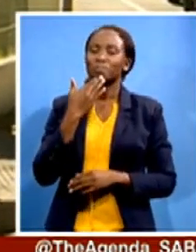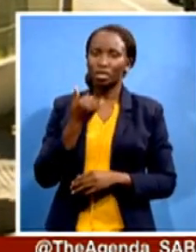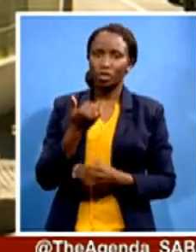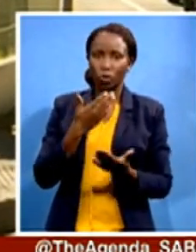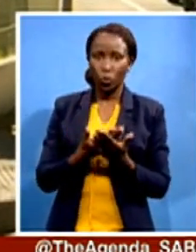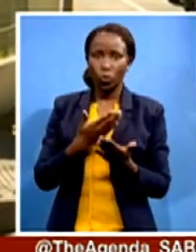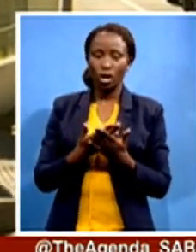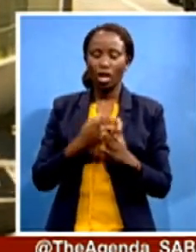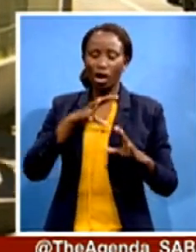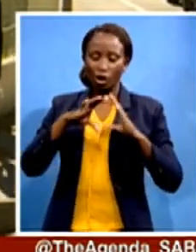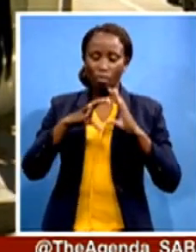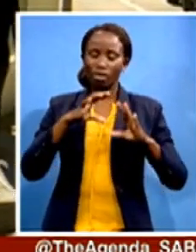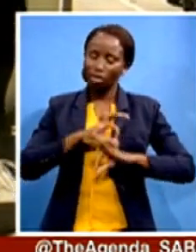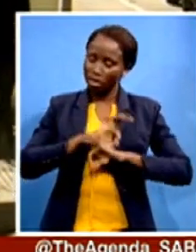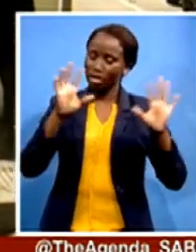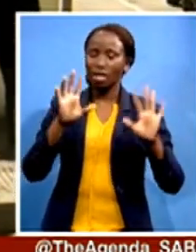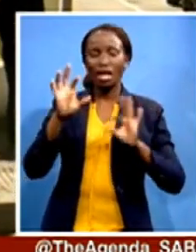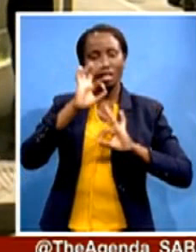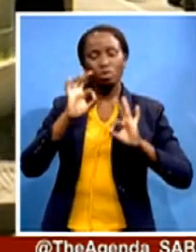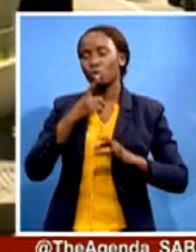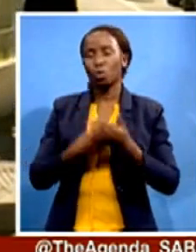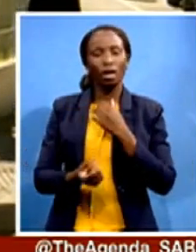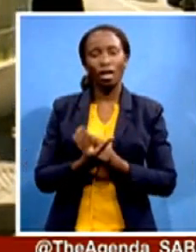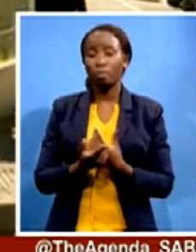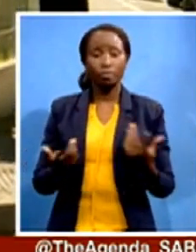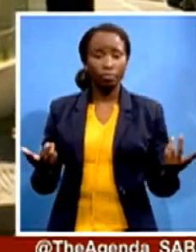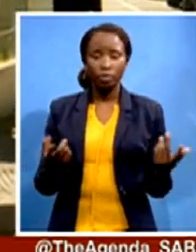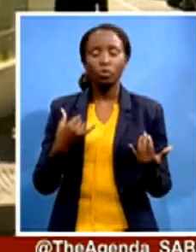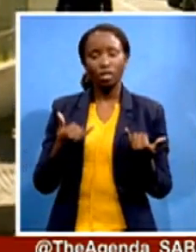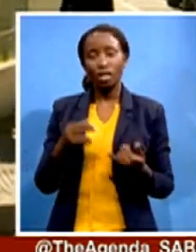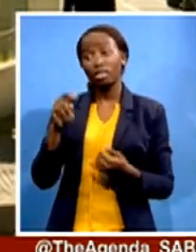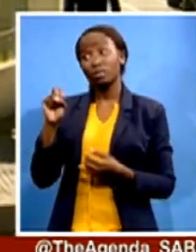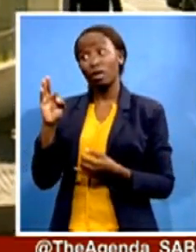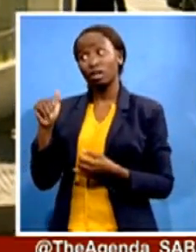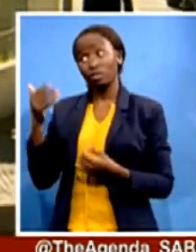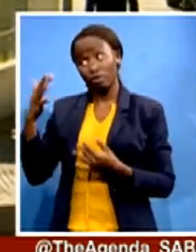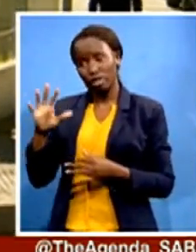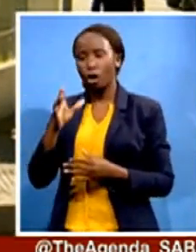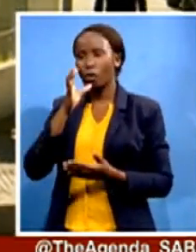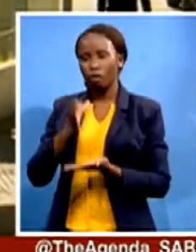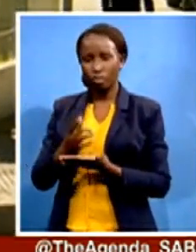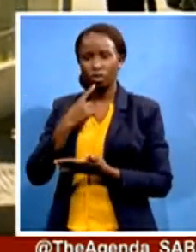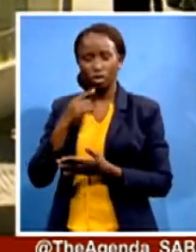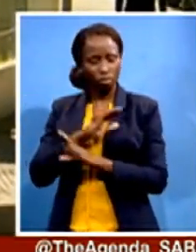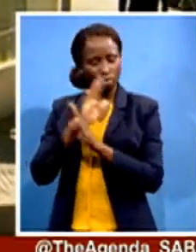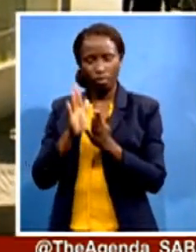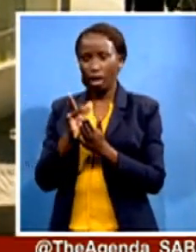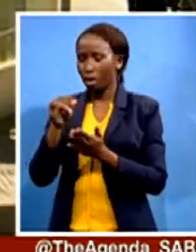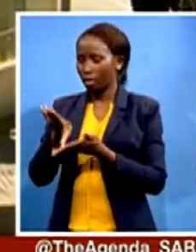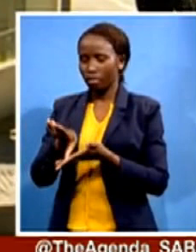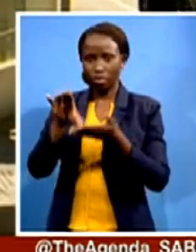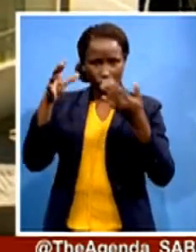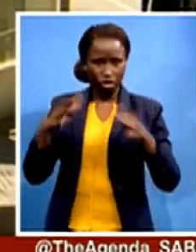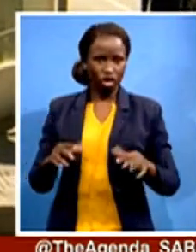happening. NSFAS have confirmed on their side that they've issued all what is due to students. So the thing is with the side of the